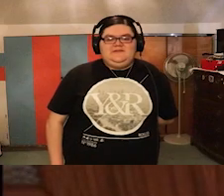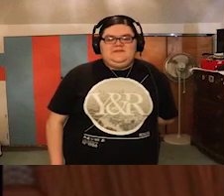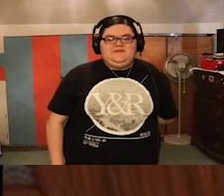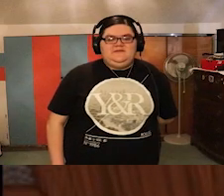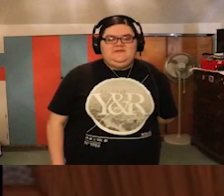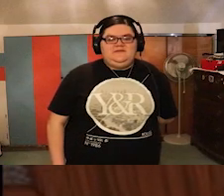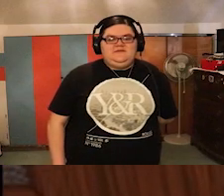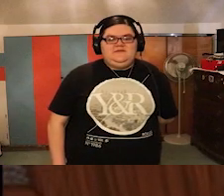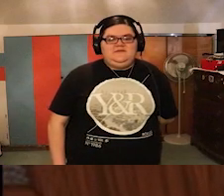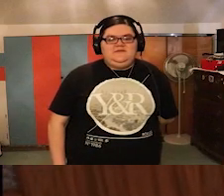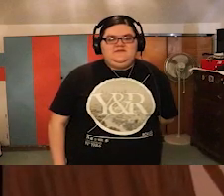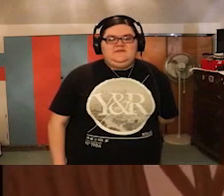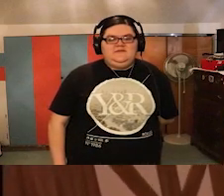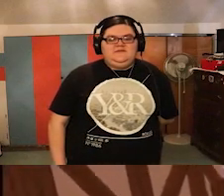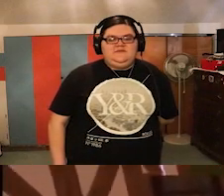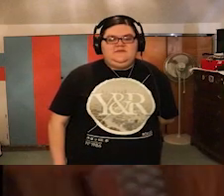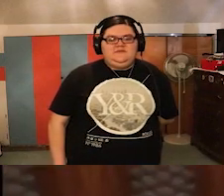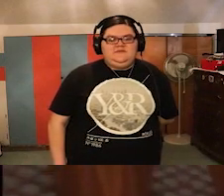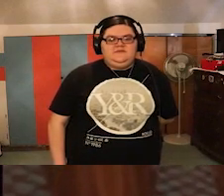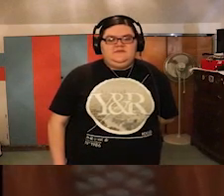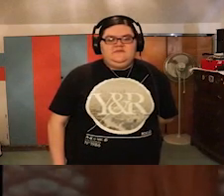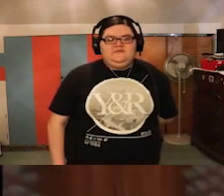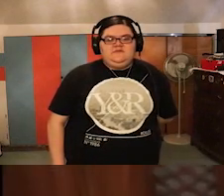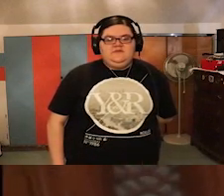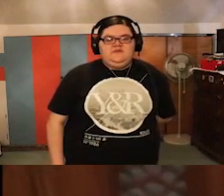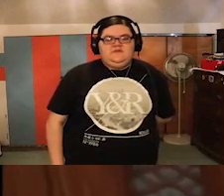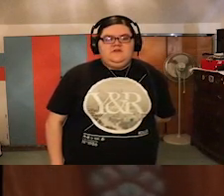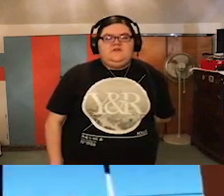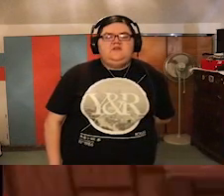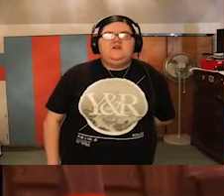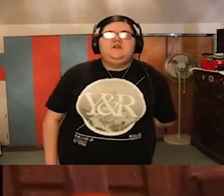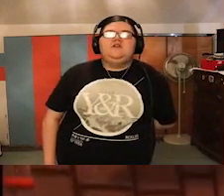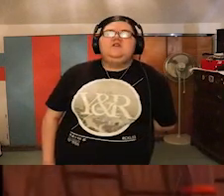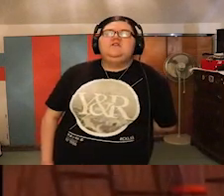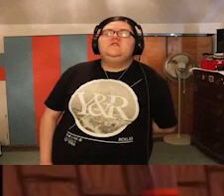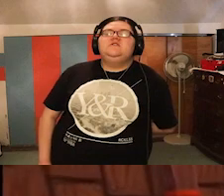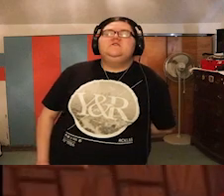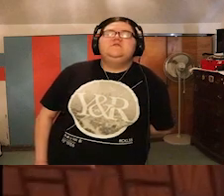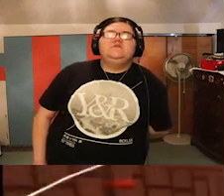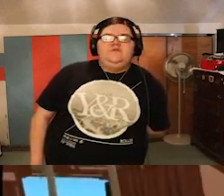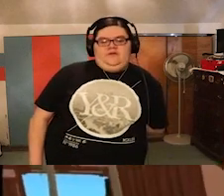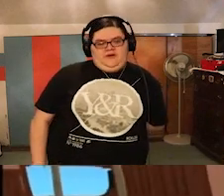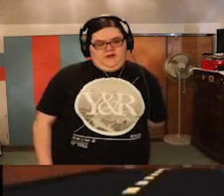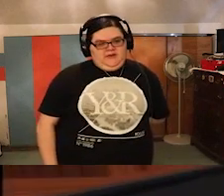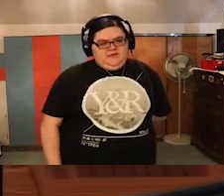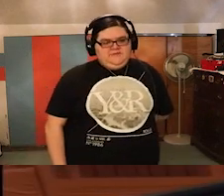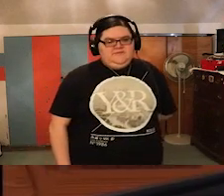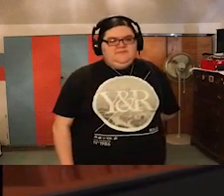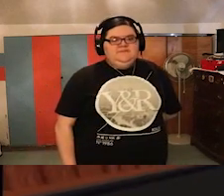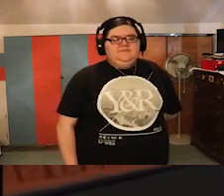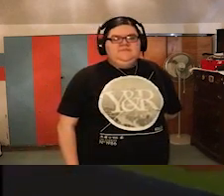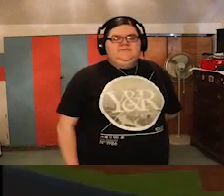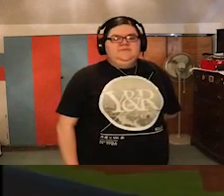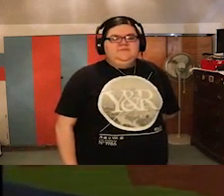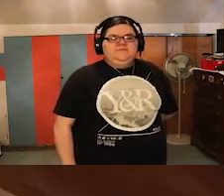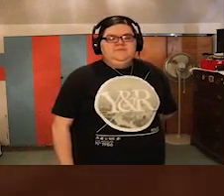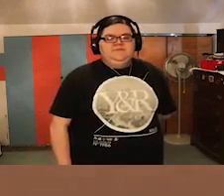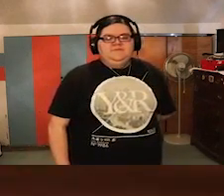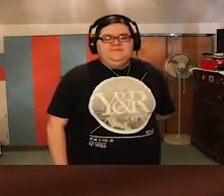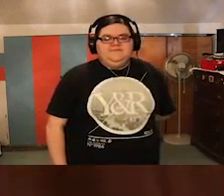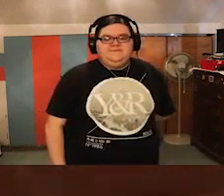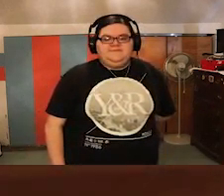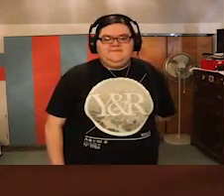meant to go? Then you turn around and you go back across the lower level. Oh, you're hello. Back across the lower Oh, the lower thing down there. Are